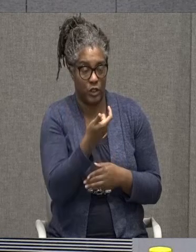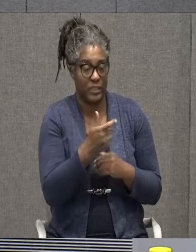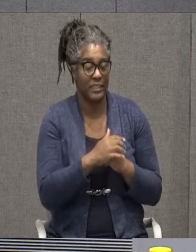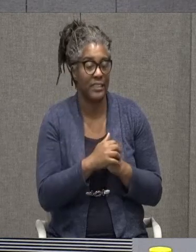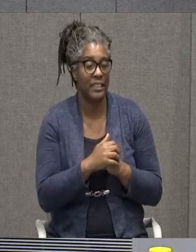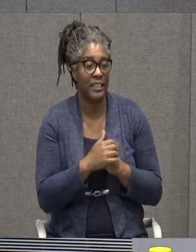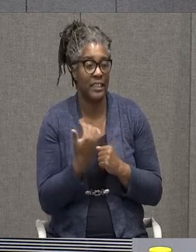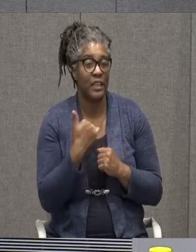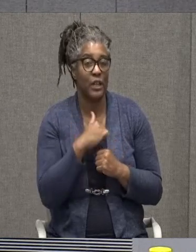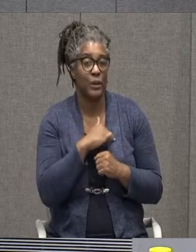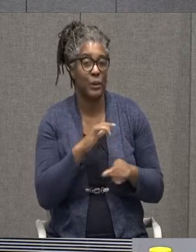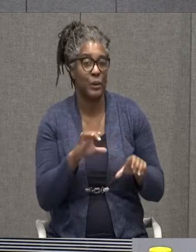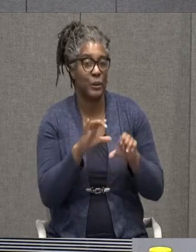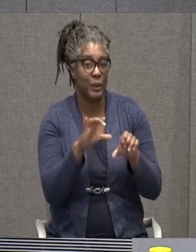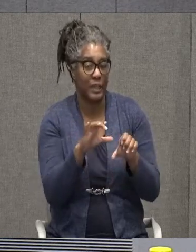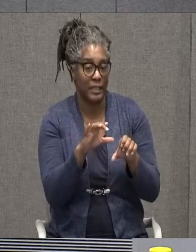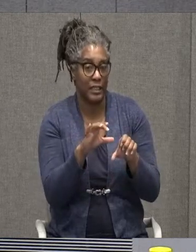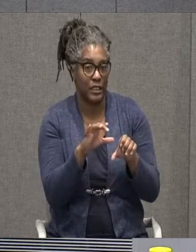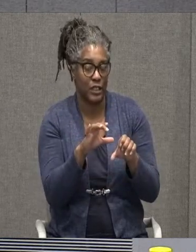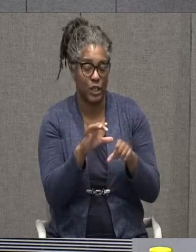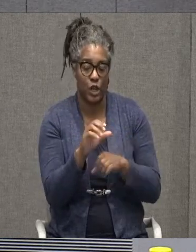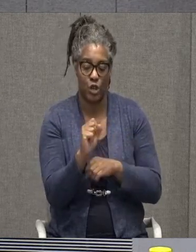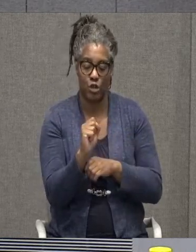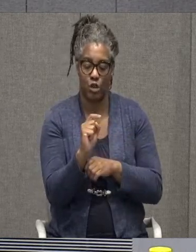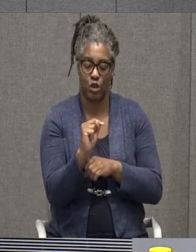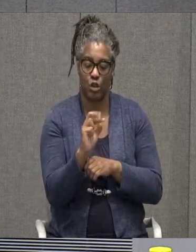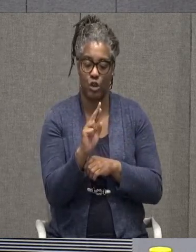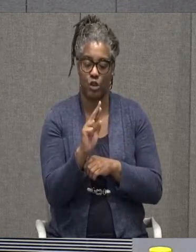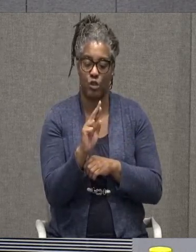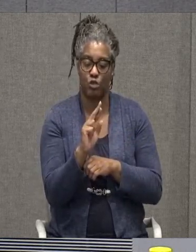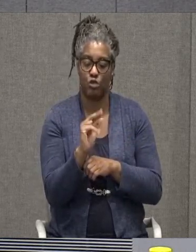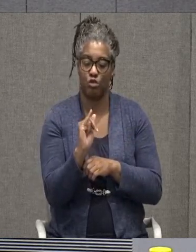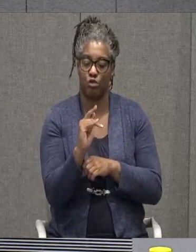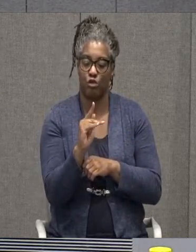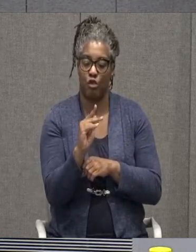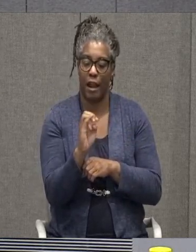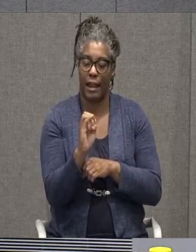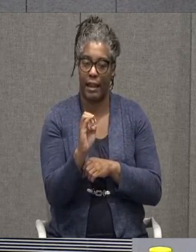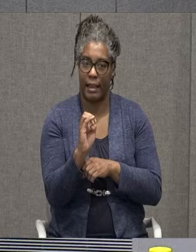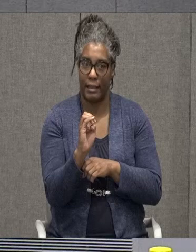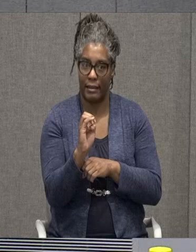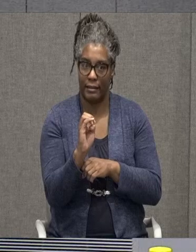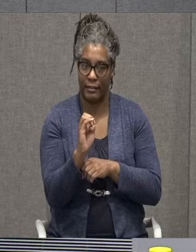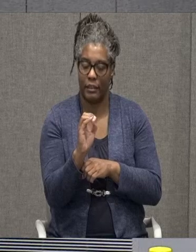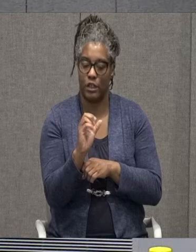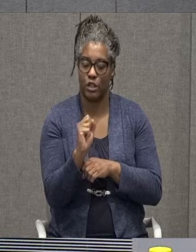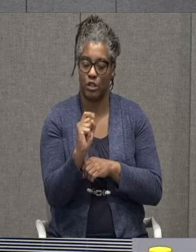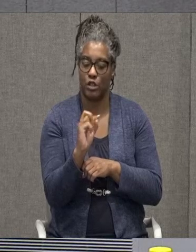we were doing striking, and we were using